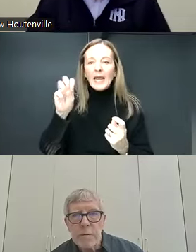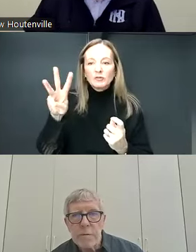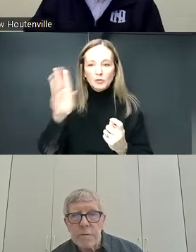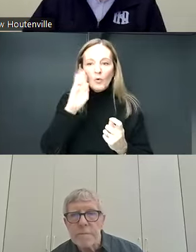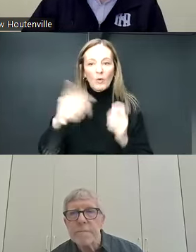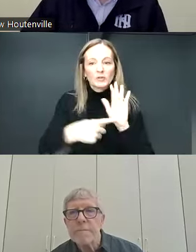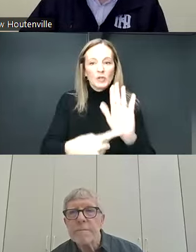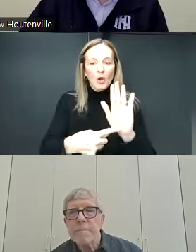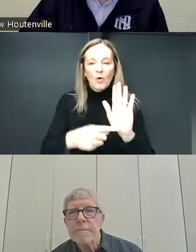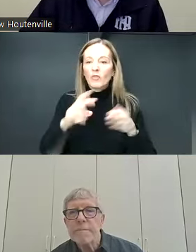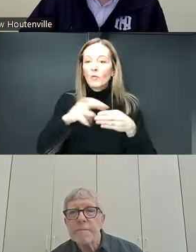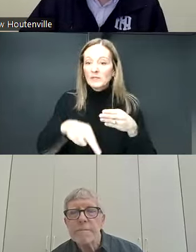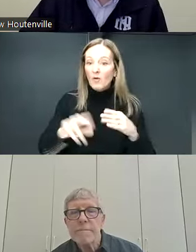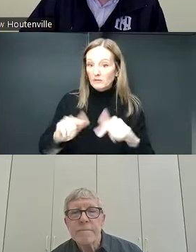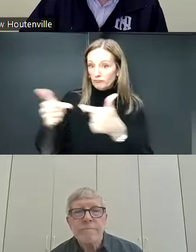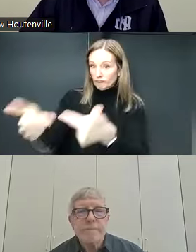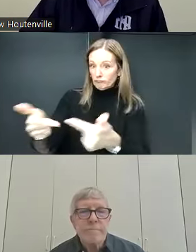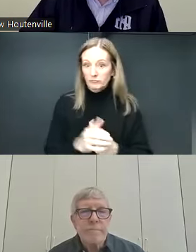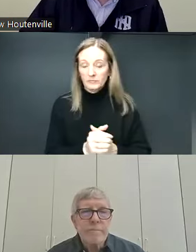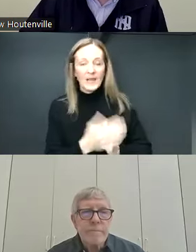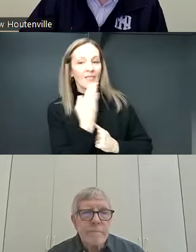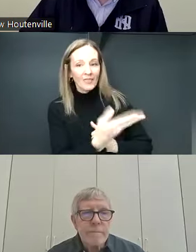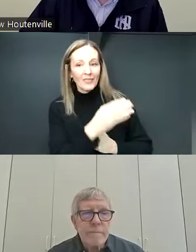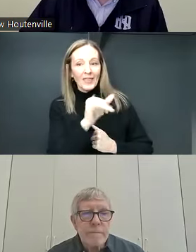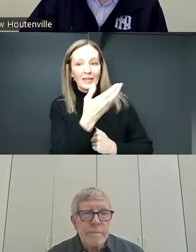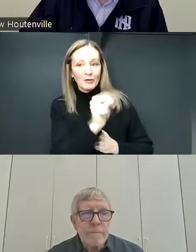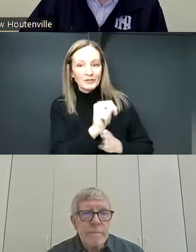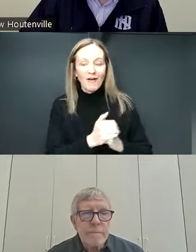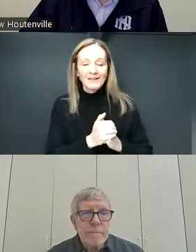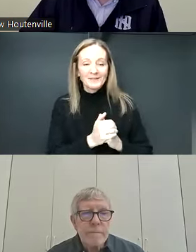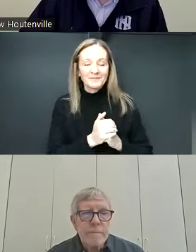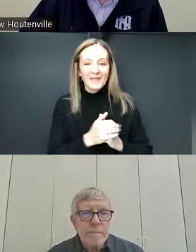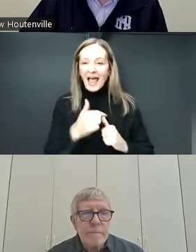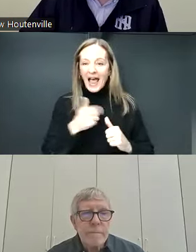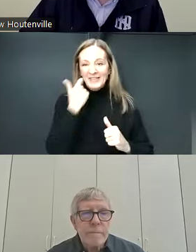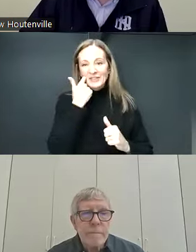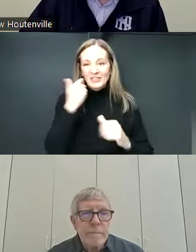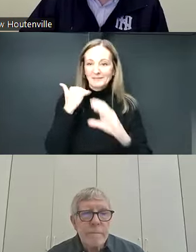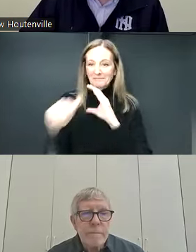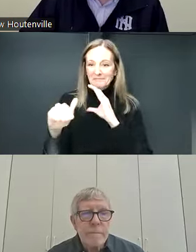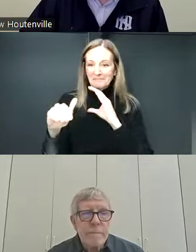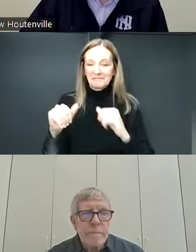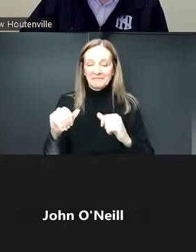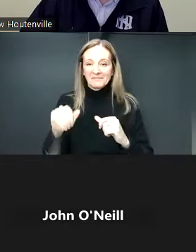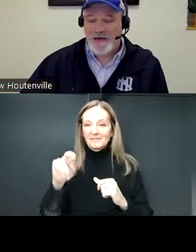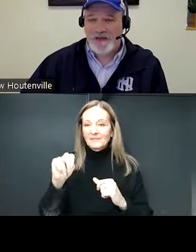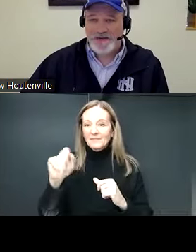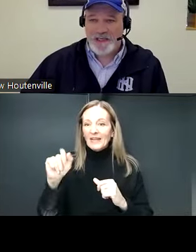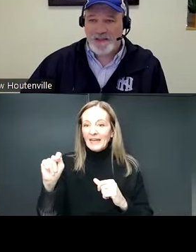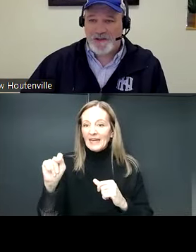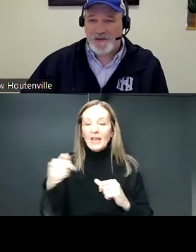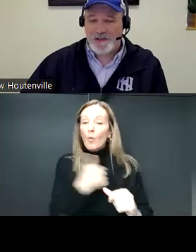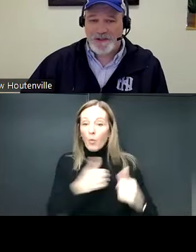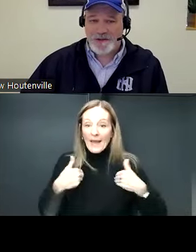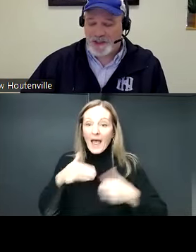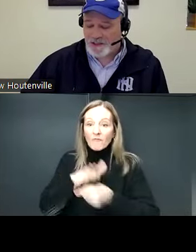you, Andrew. Thank you, John. I just fired off an email to our guy, Nate. You know, we have enough data